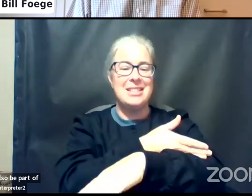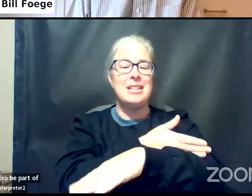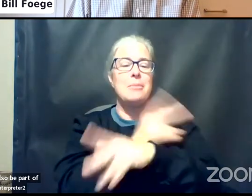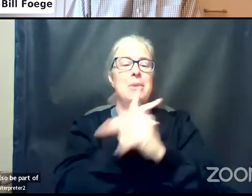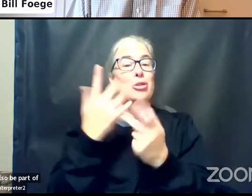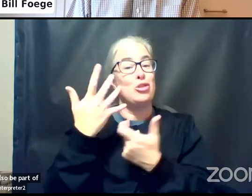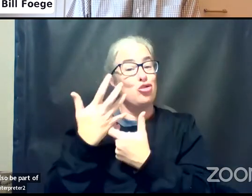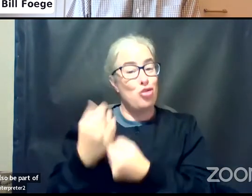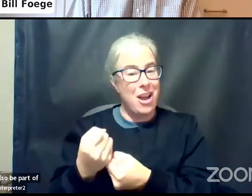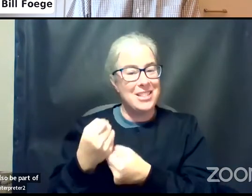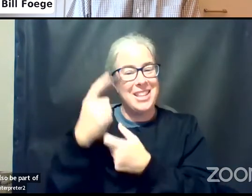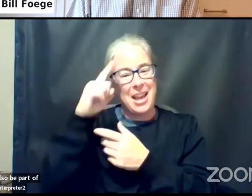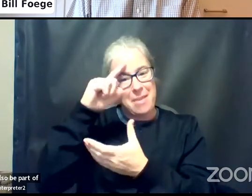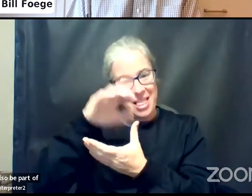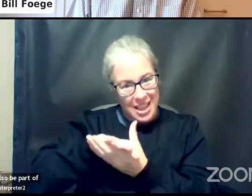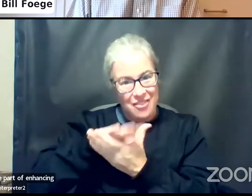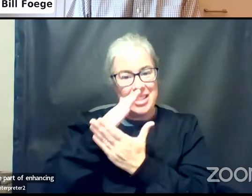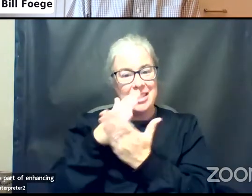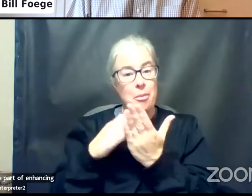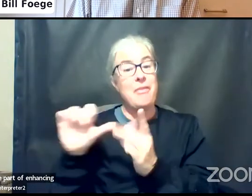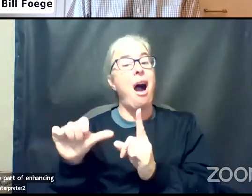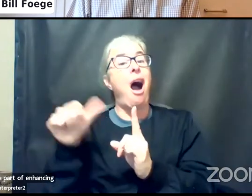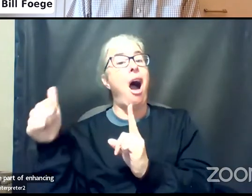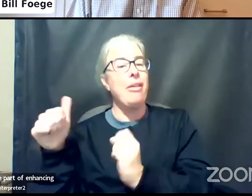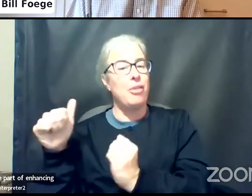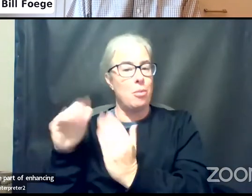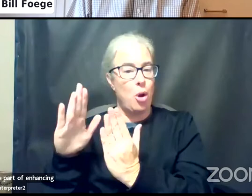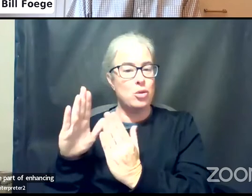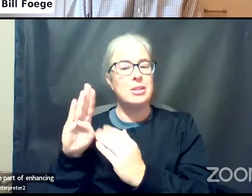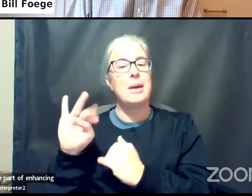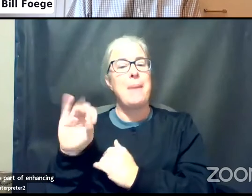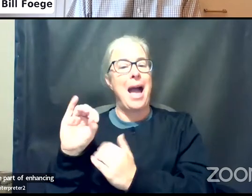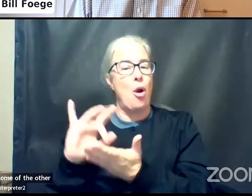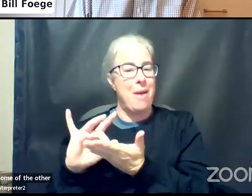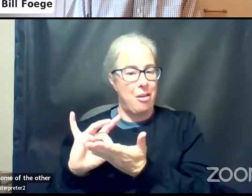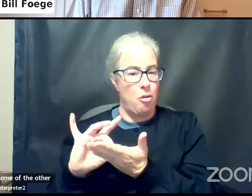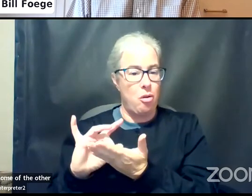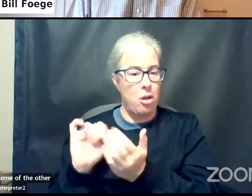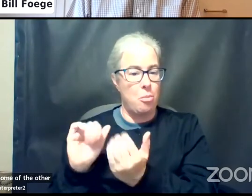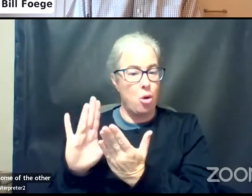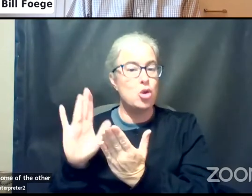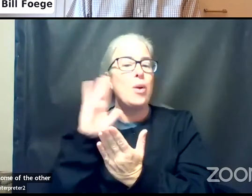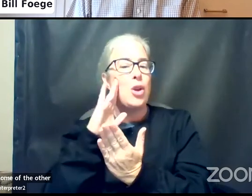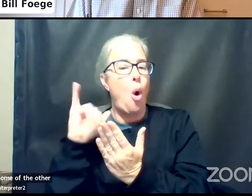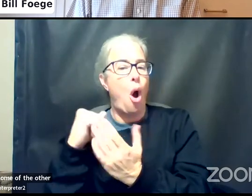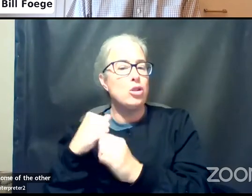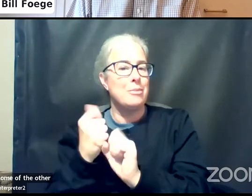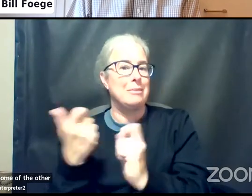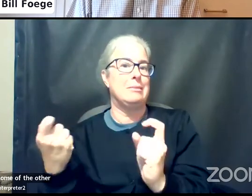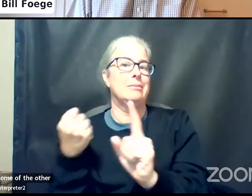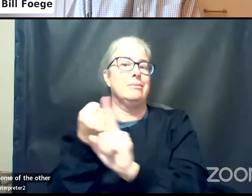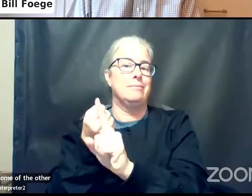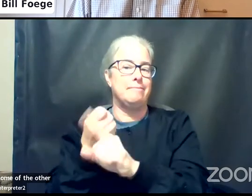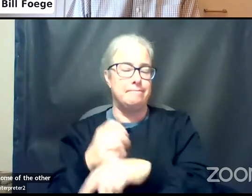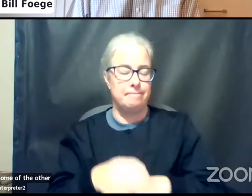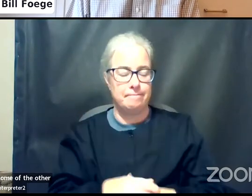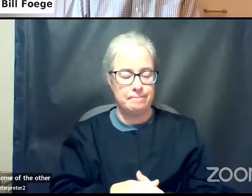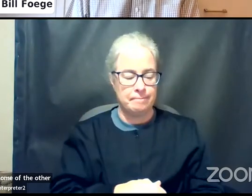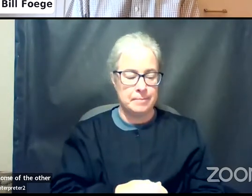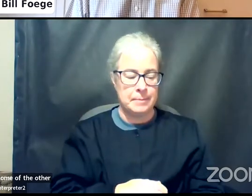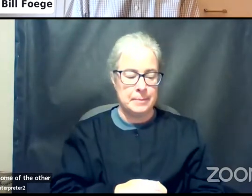trust and belief in some of the other approaches the biomedical approaches that we know also make a huge difference